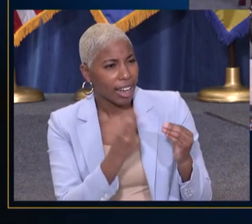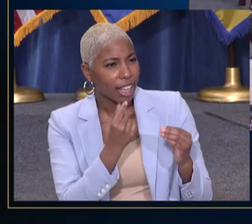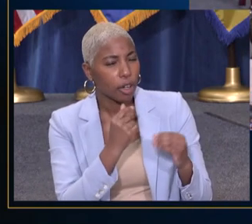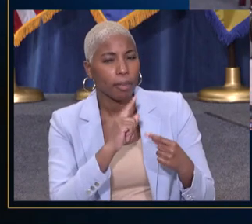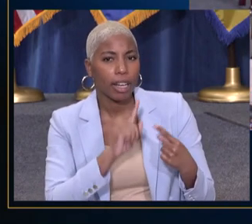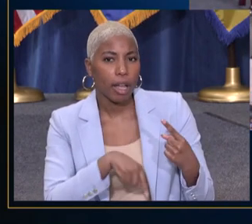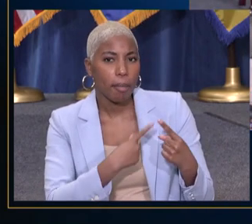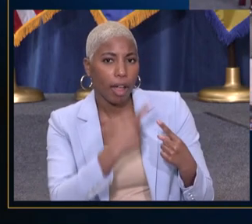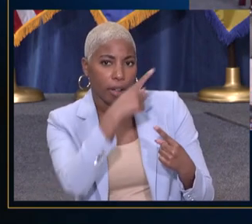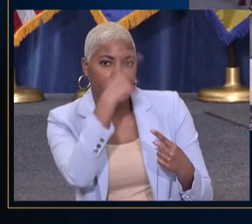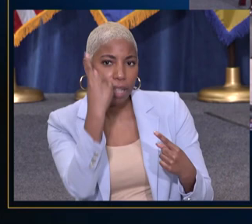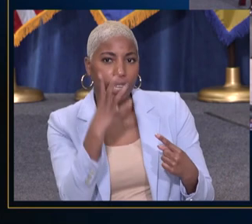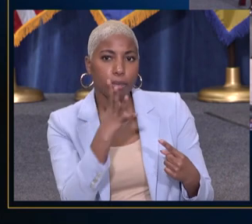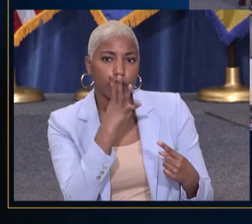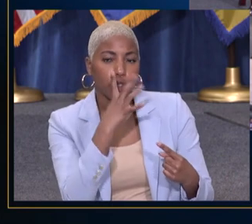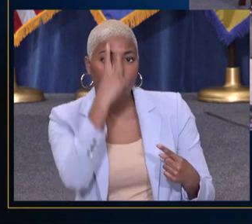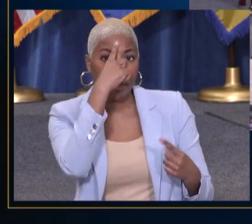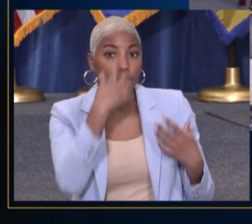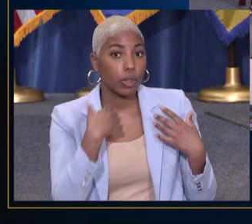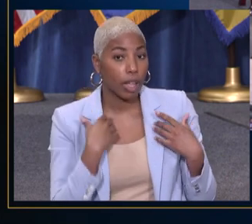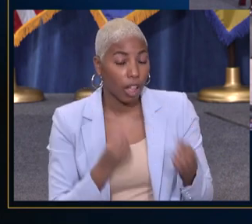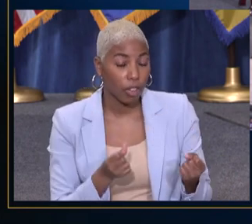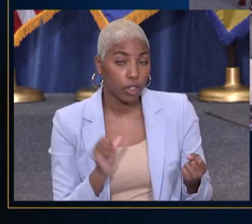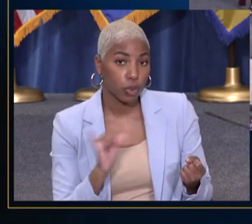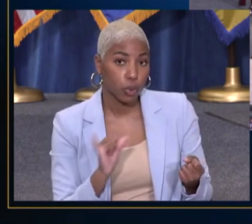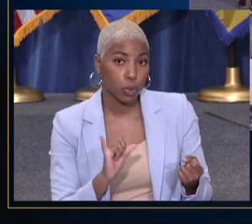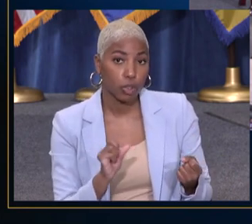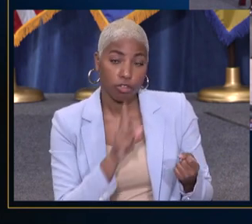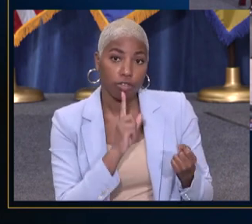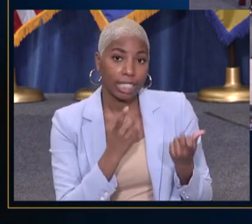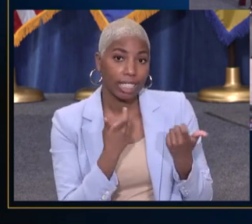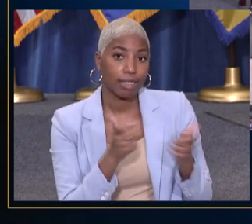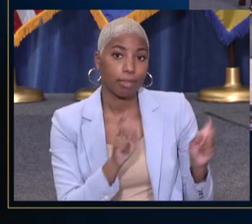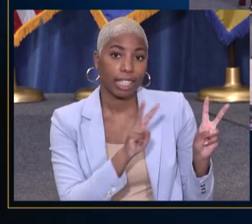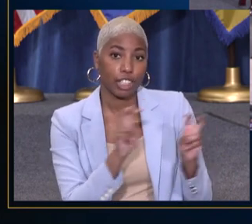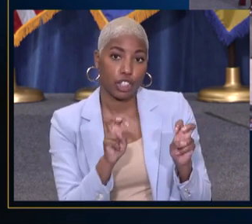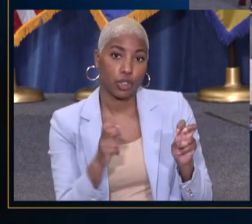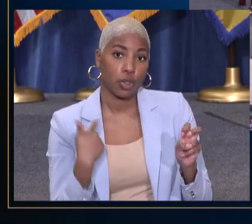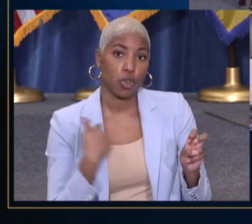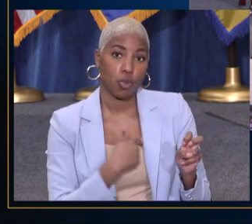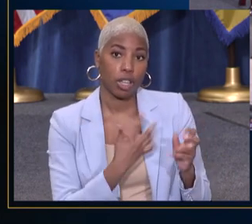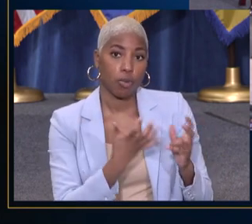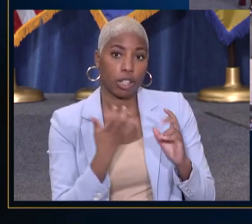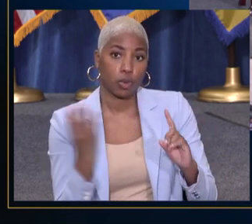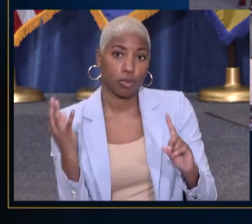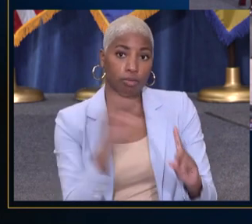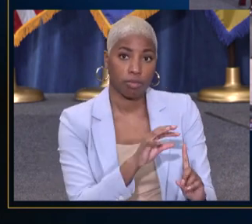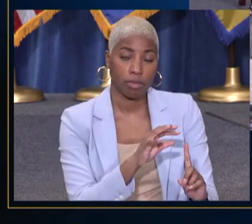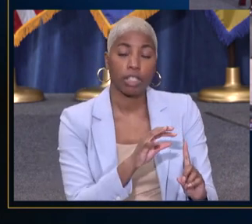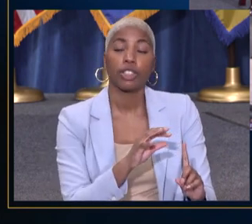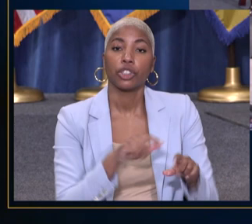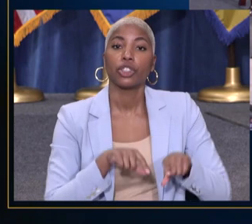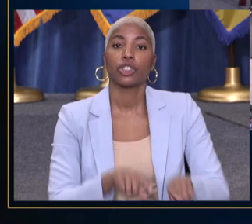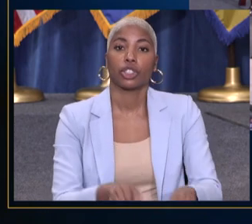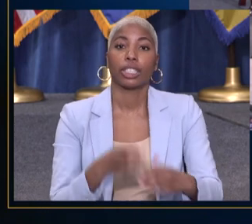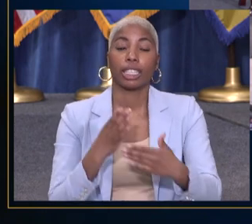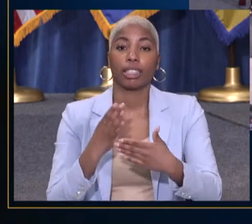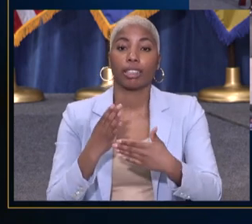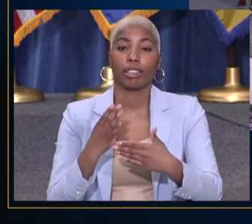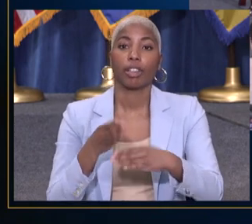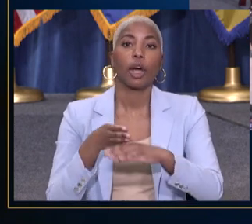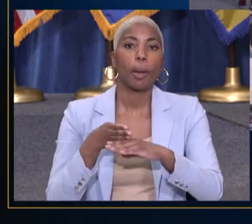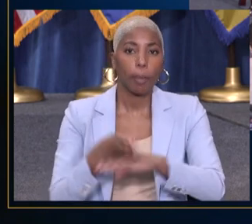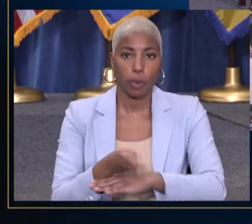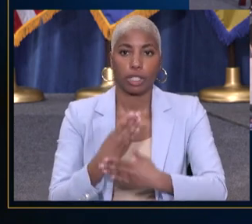that Black maternal mental health, too, is an issue. We recognize that even in the postpartum period, a